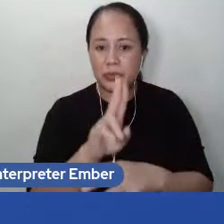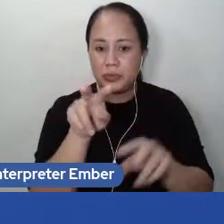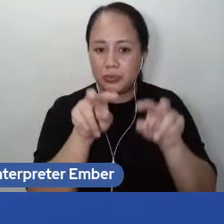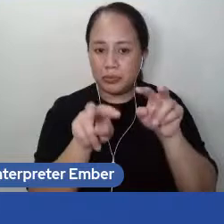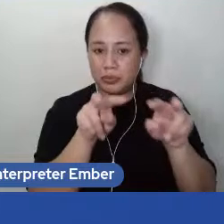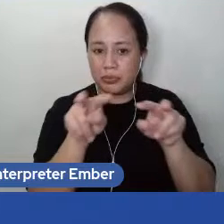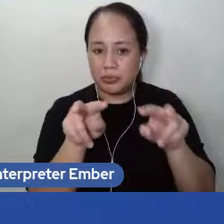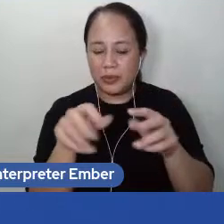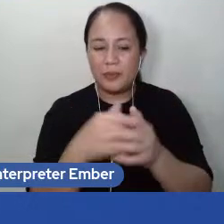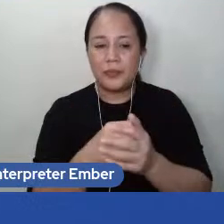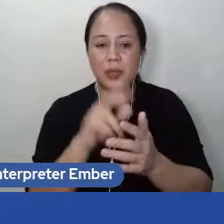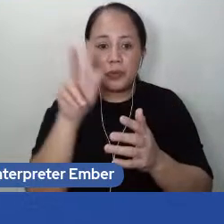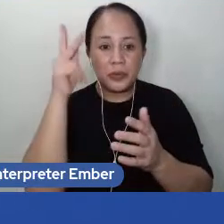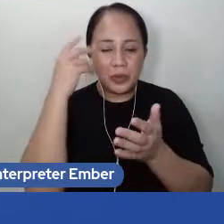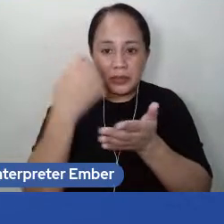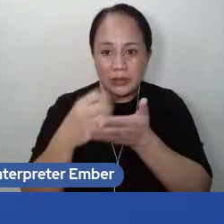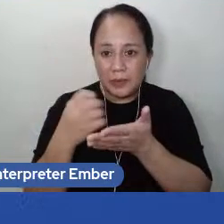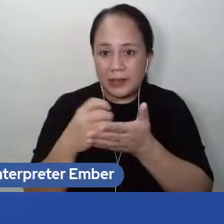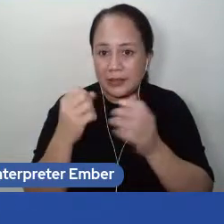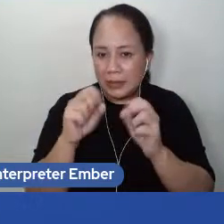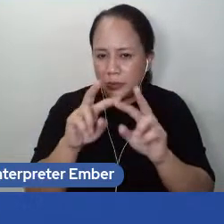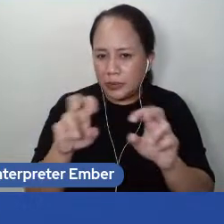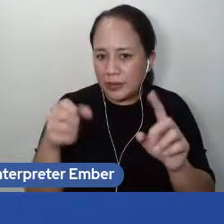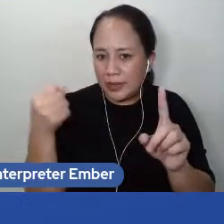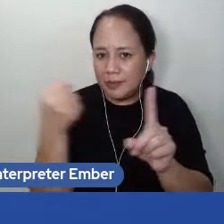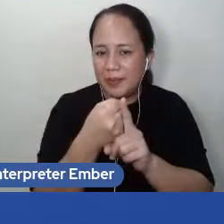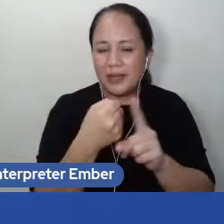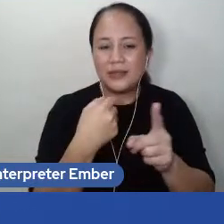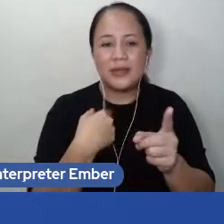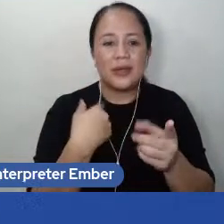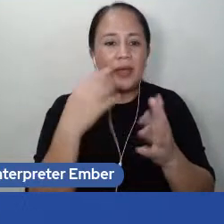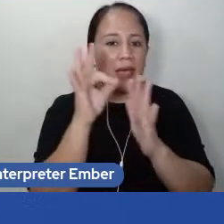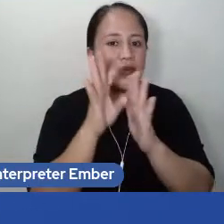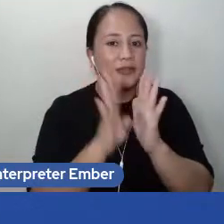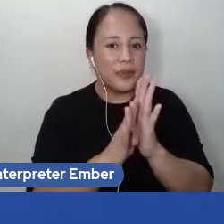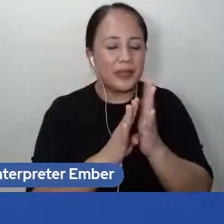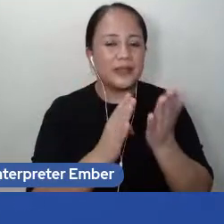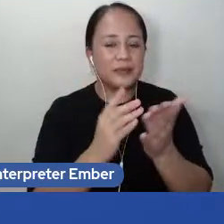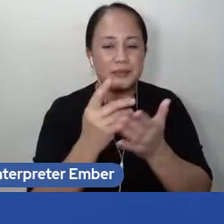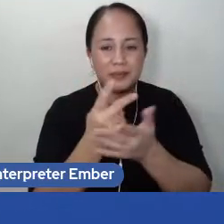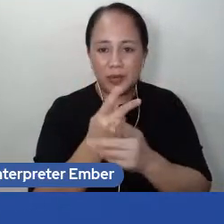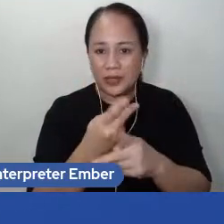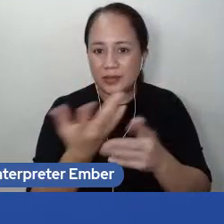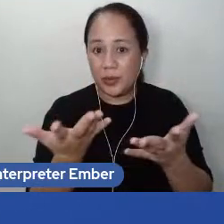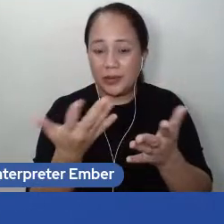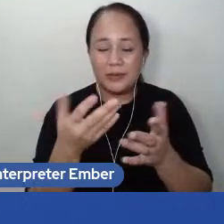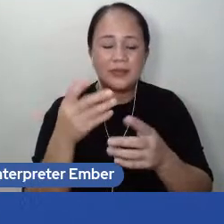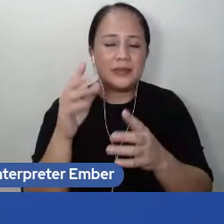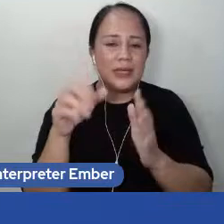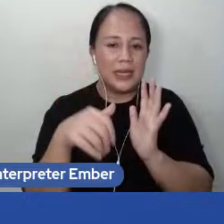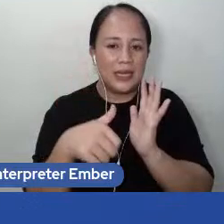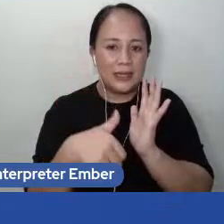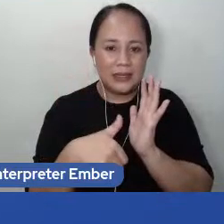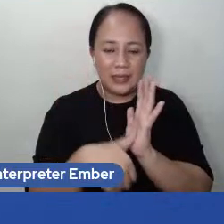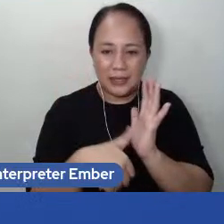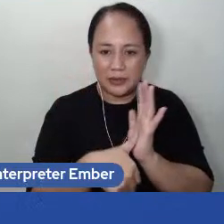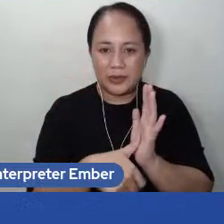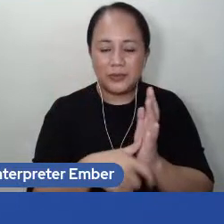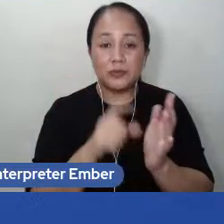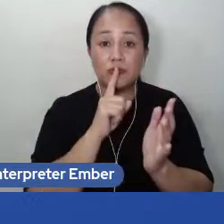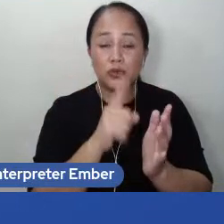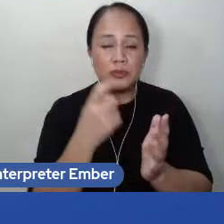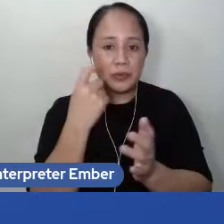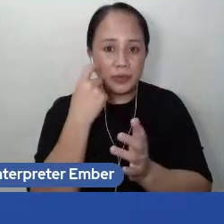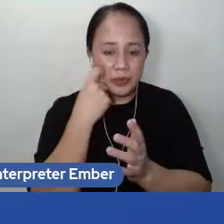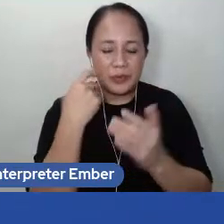political spend, and so they can study the impact of Facebook's products on elections. In fact, recently